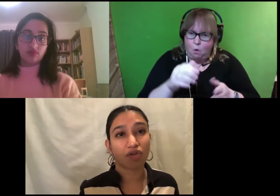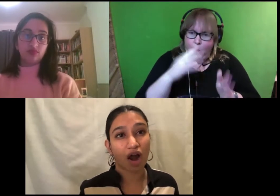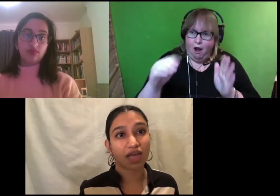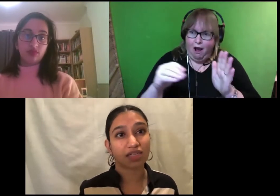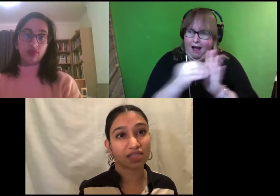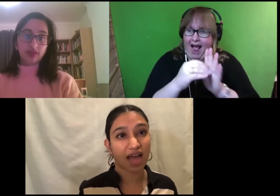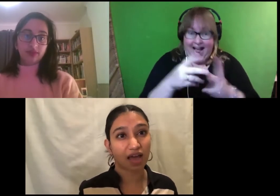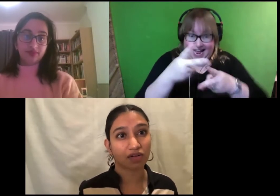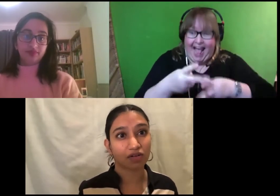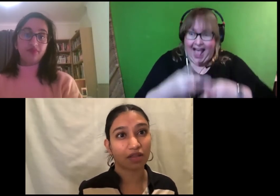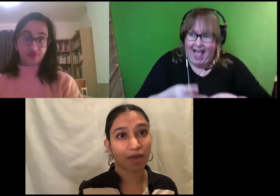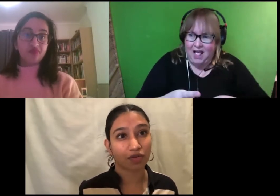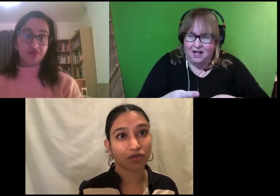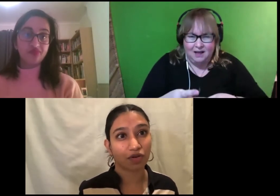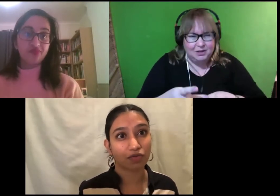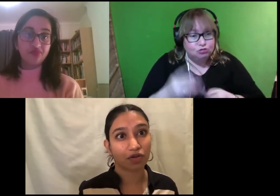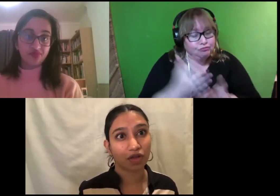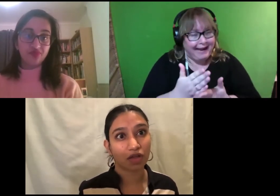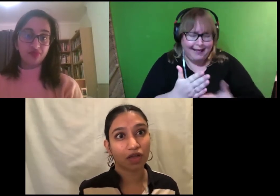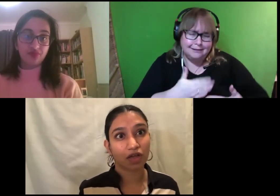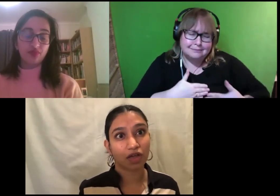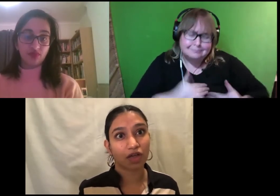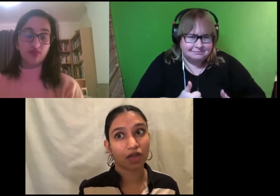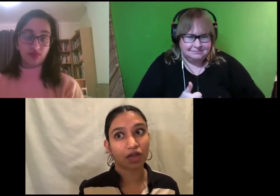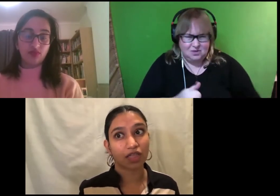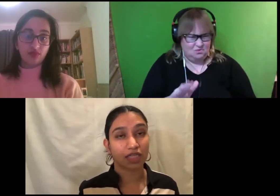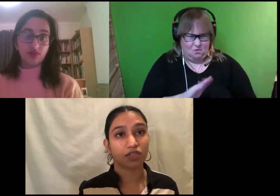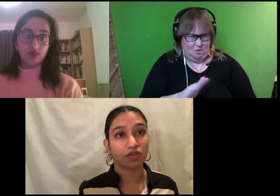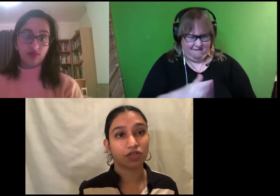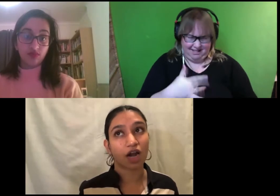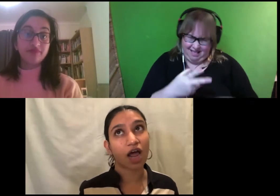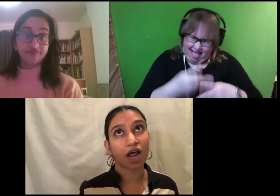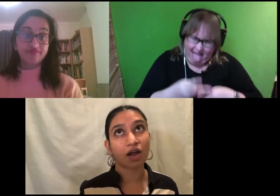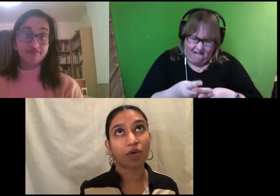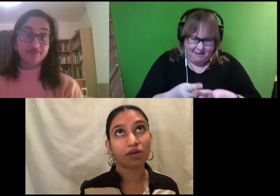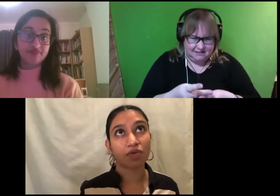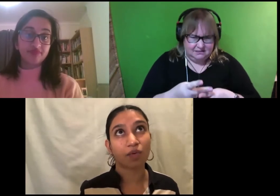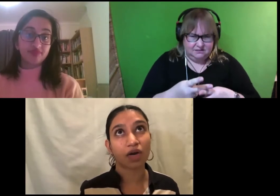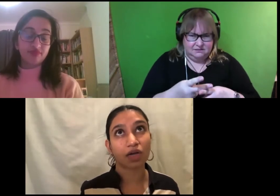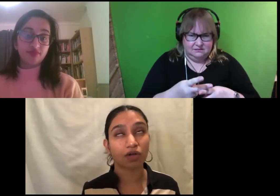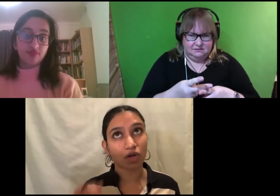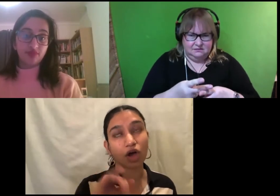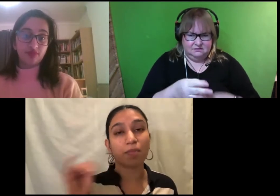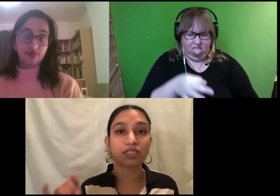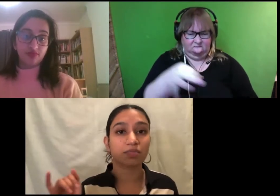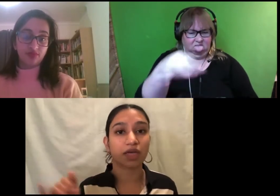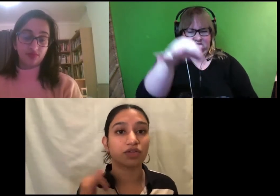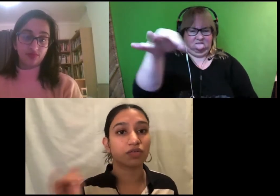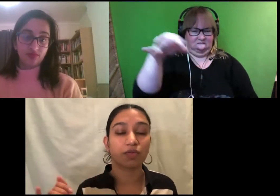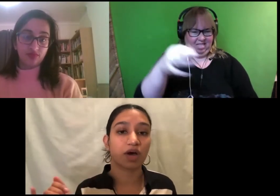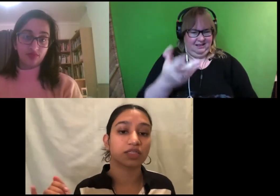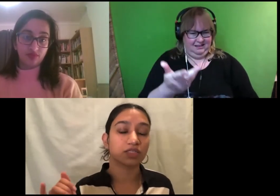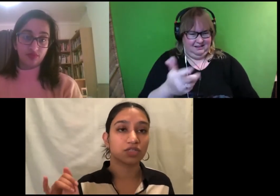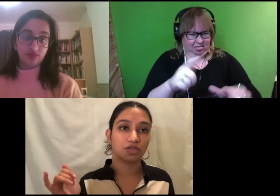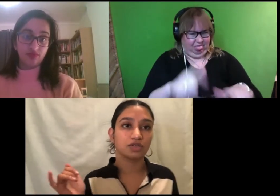quite dry and stale in the mouths of the institution. And I'll go back to my use